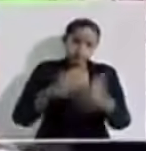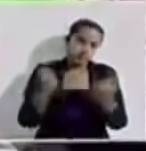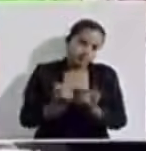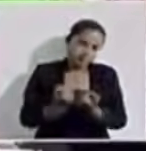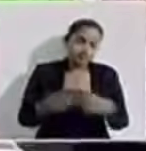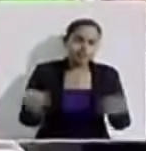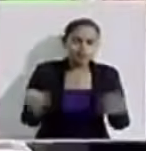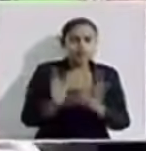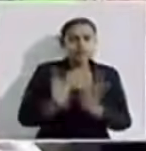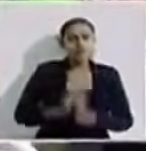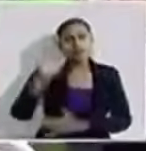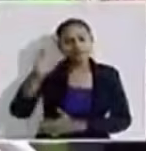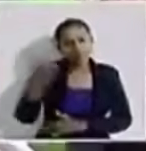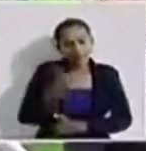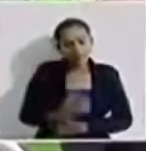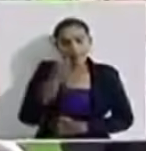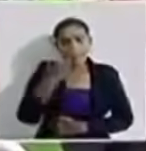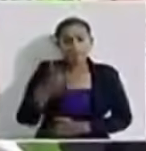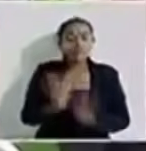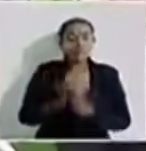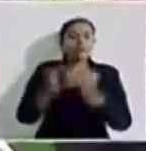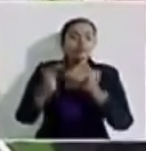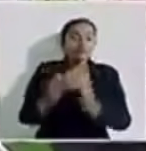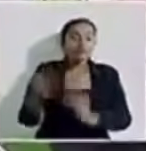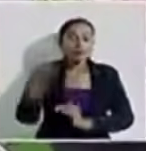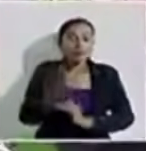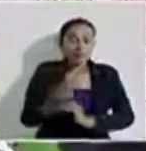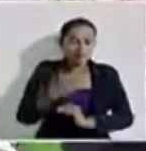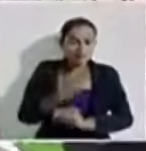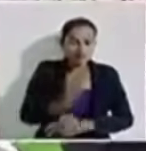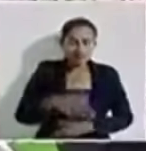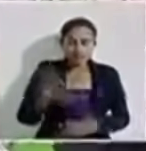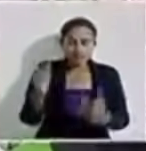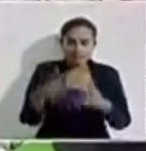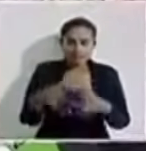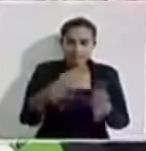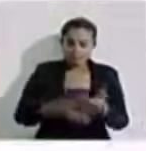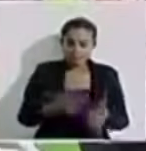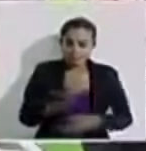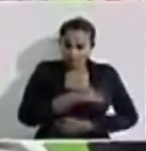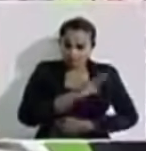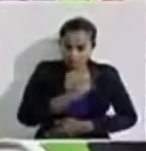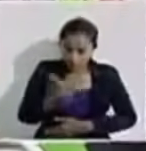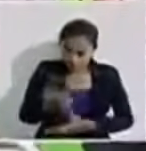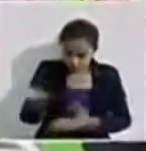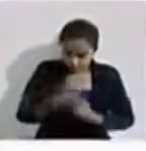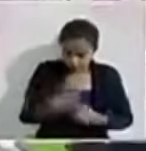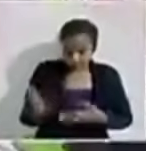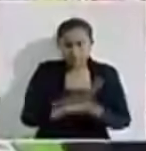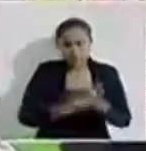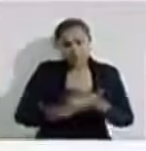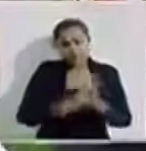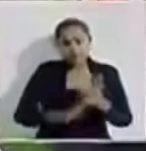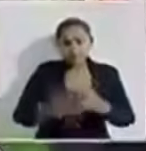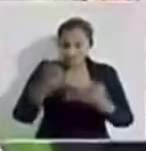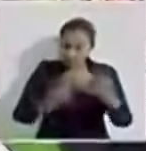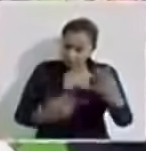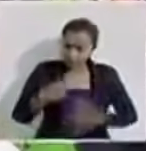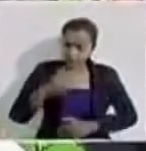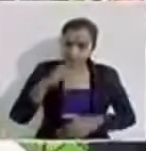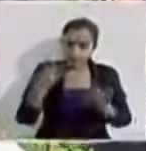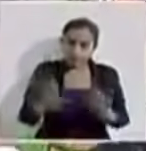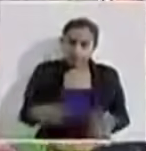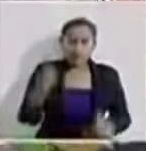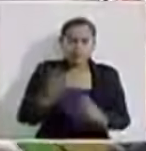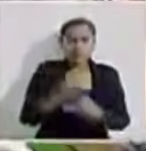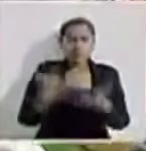Deputy Registrar, Venerable Pahamune Sumangalatero. We will explain the details to Venerable Kotapitiye Rahulatero and obtain his